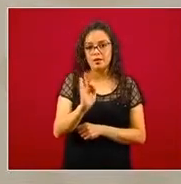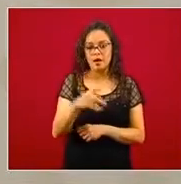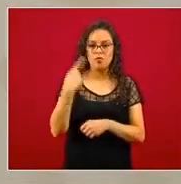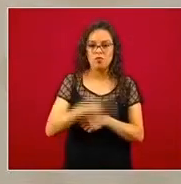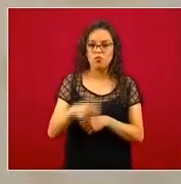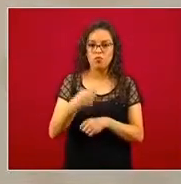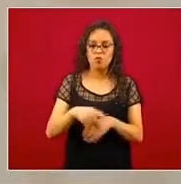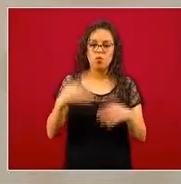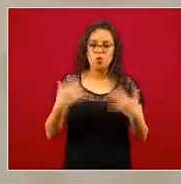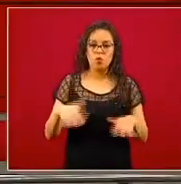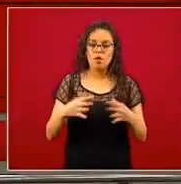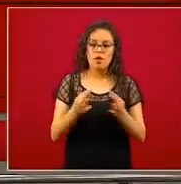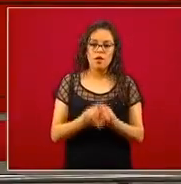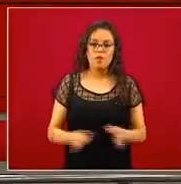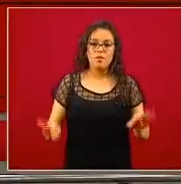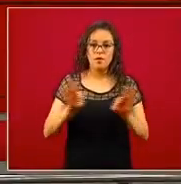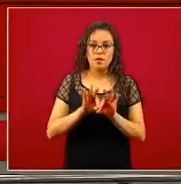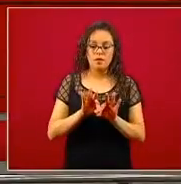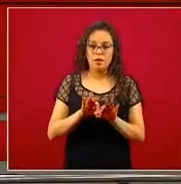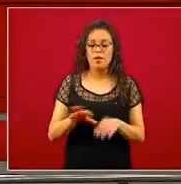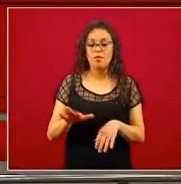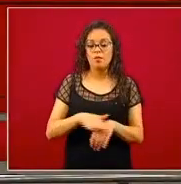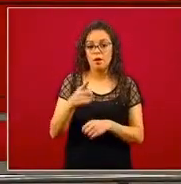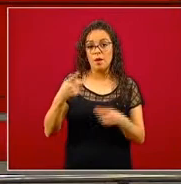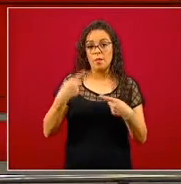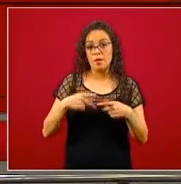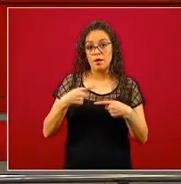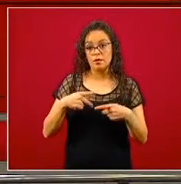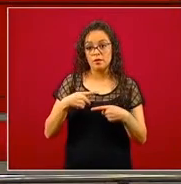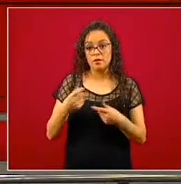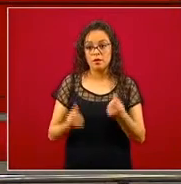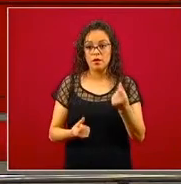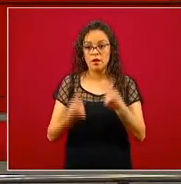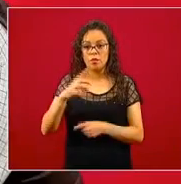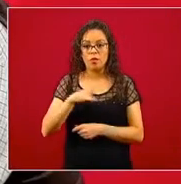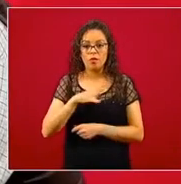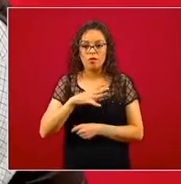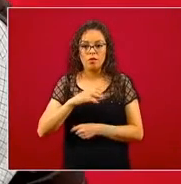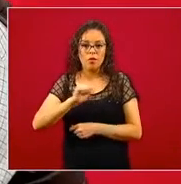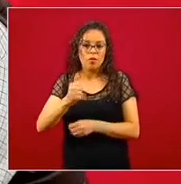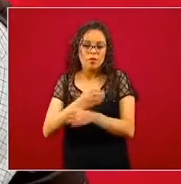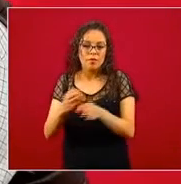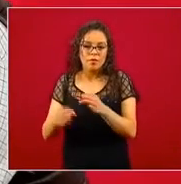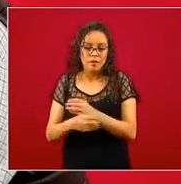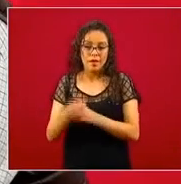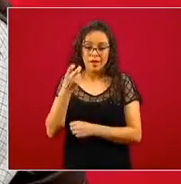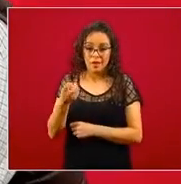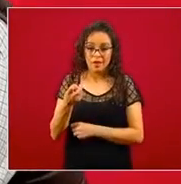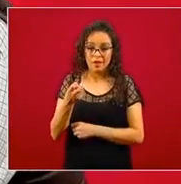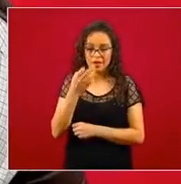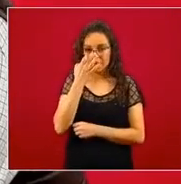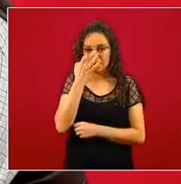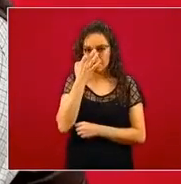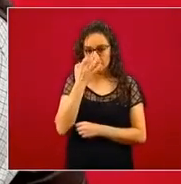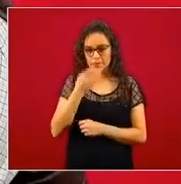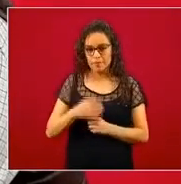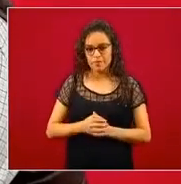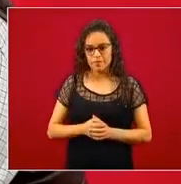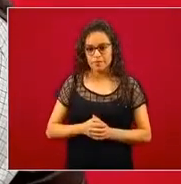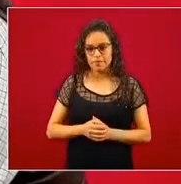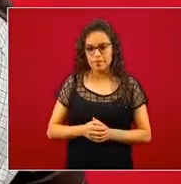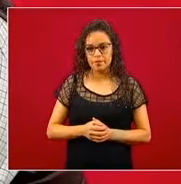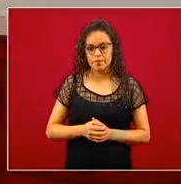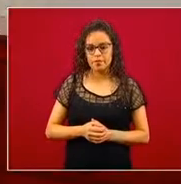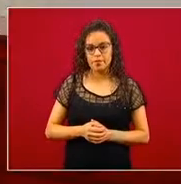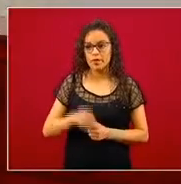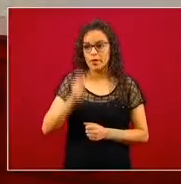but it would be our pleasure to ask for this information to the Diagnosis and Reference Institute. There is